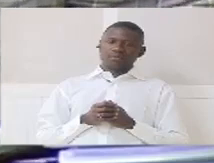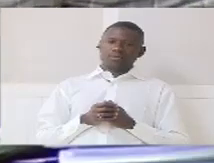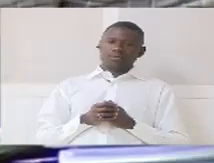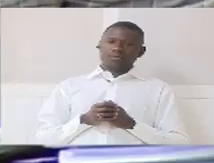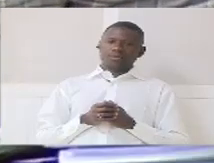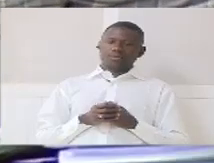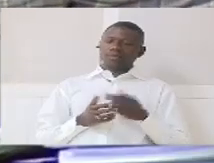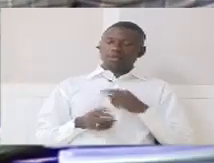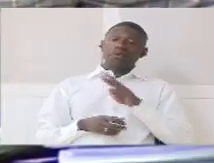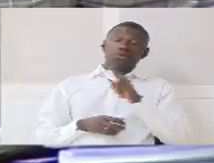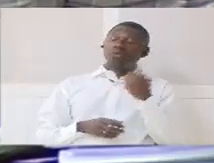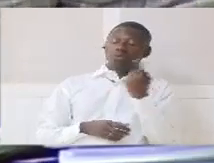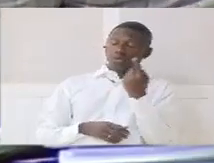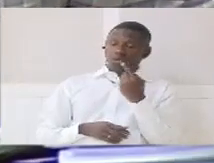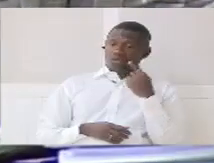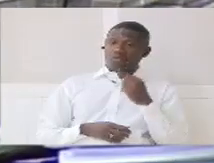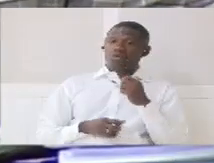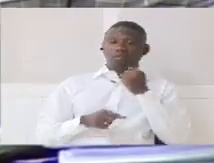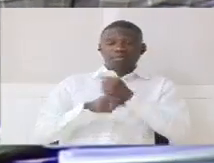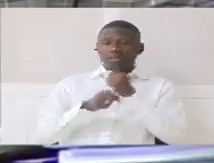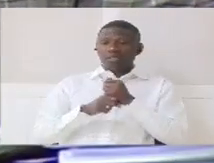humiliated by being paraded